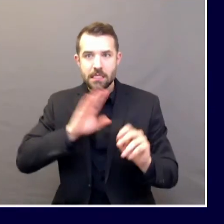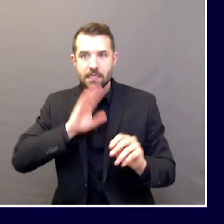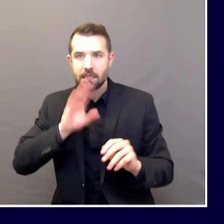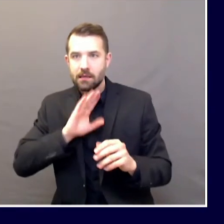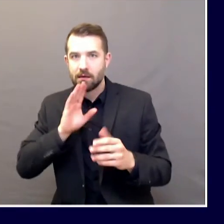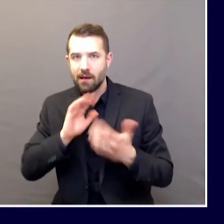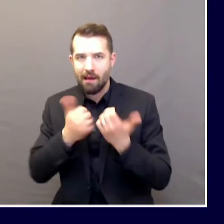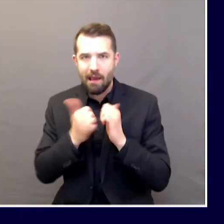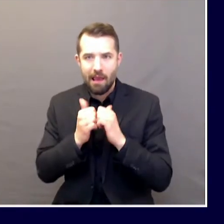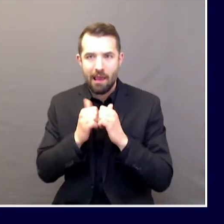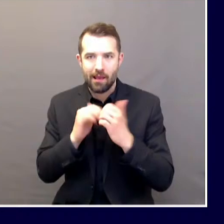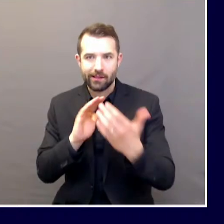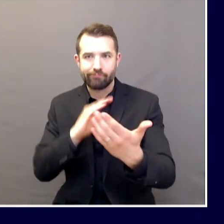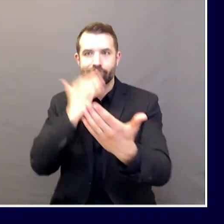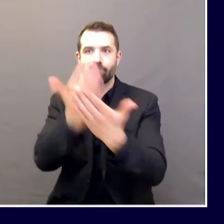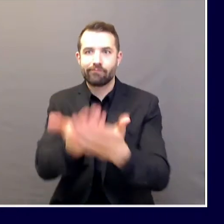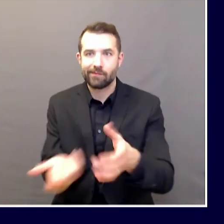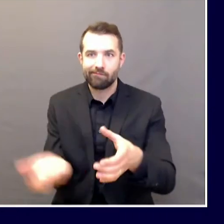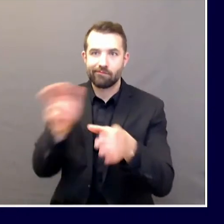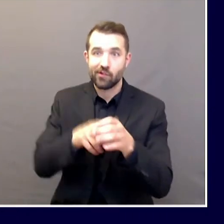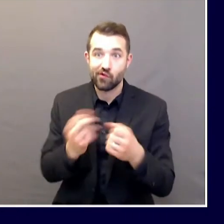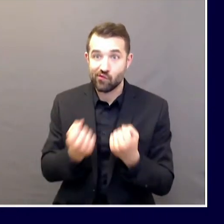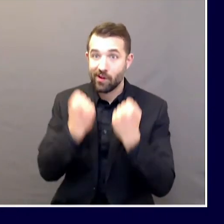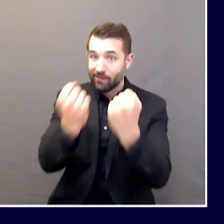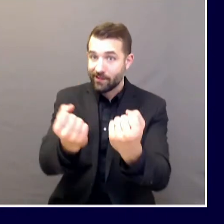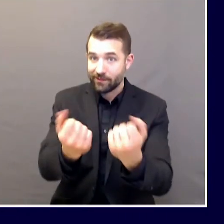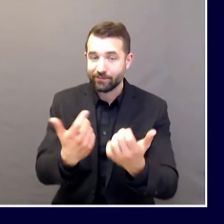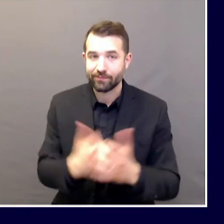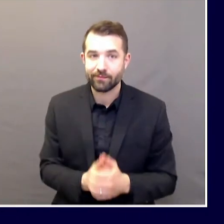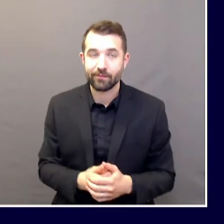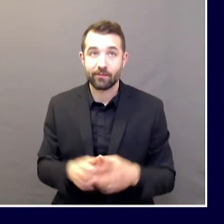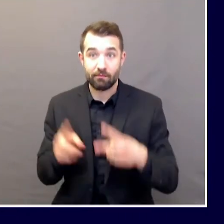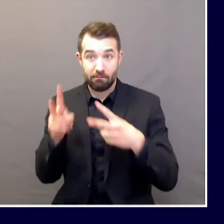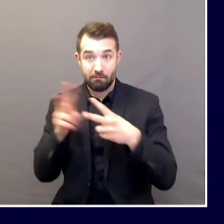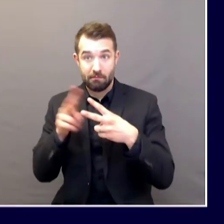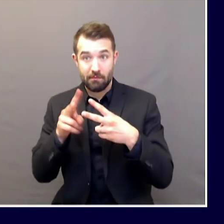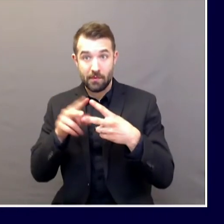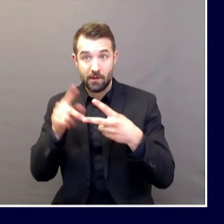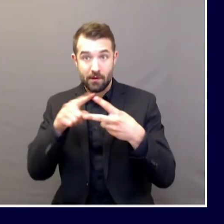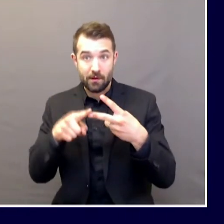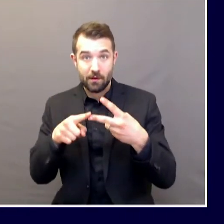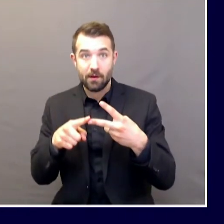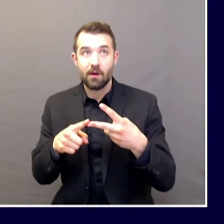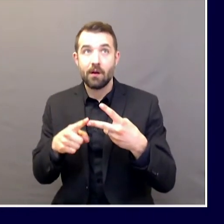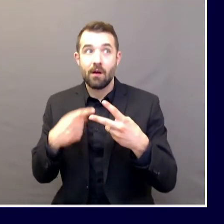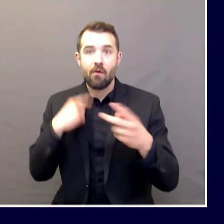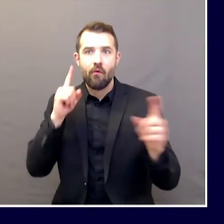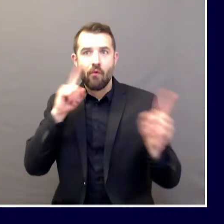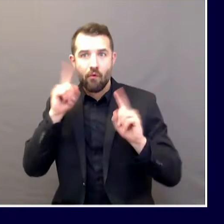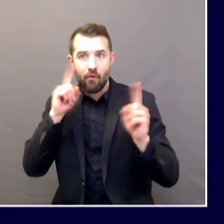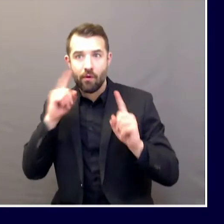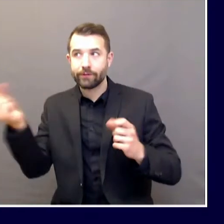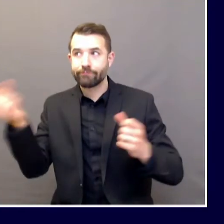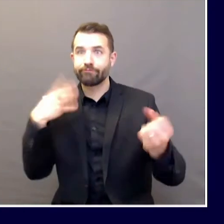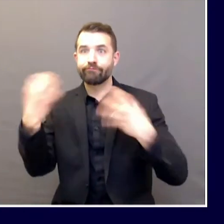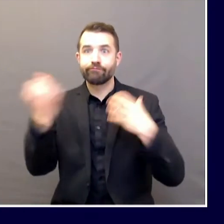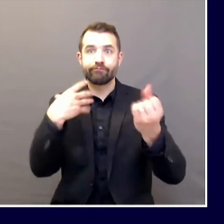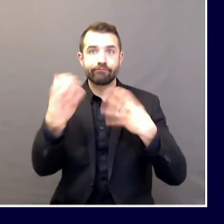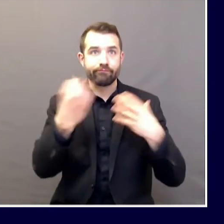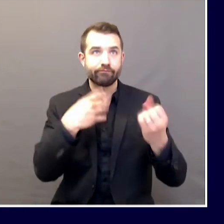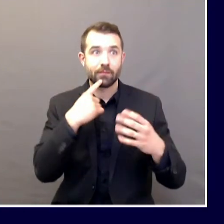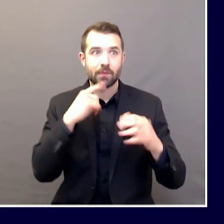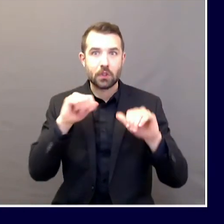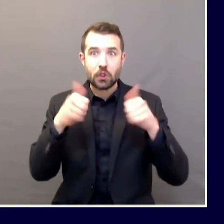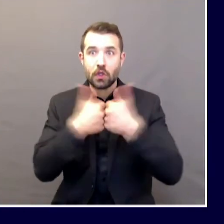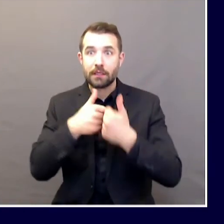about scheduling, it's partly about getting a ride there. Those are two of the things that we've heard from community groups that could be potential